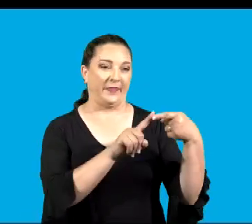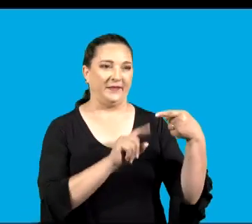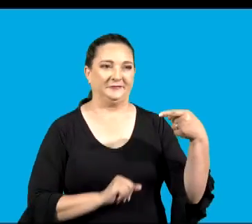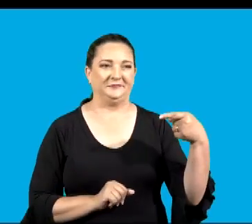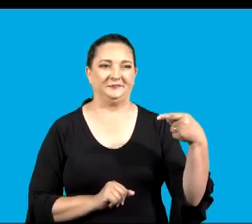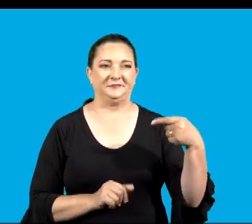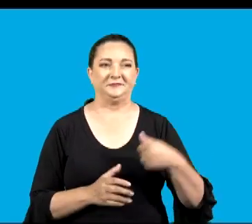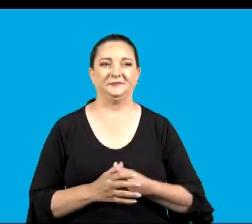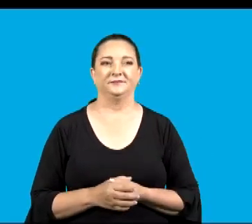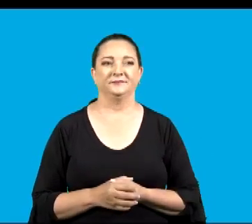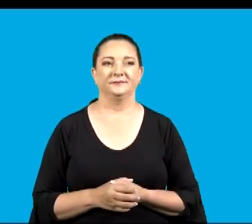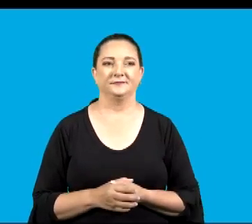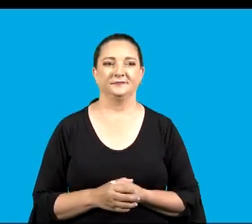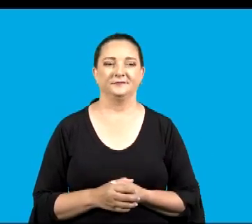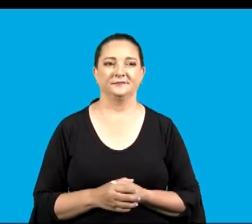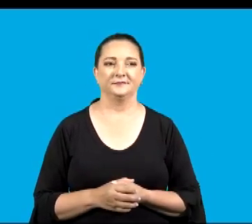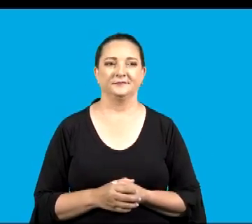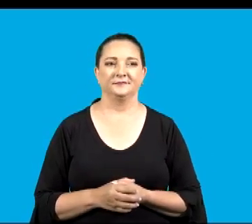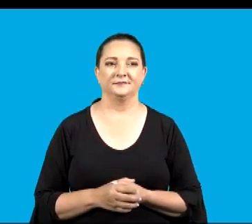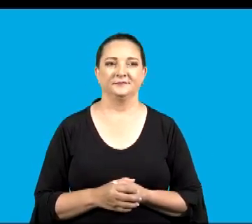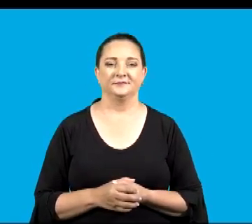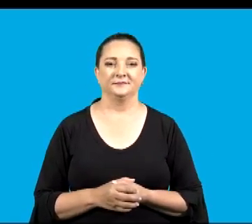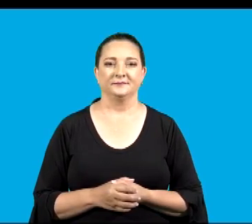Number 1, it says,